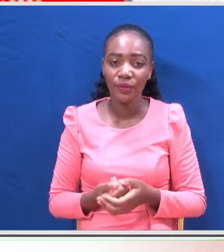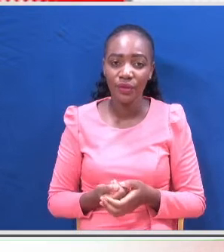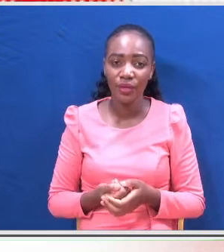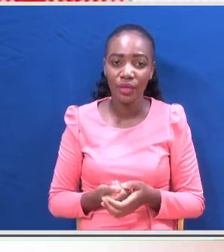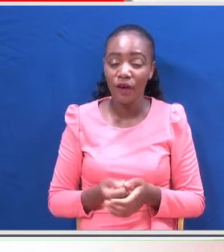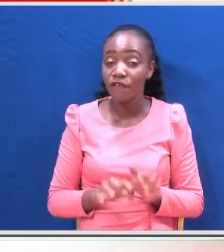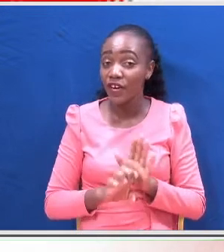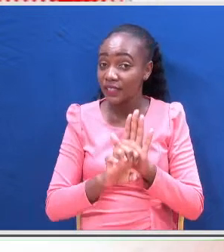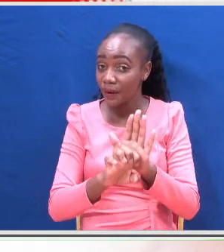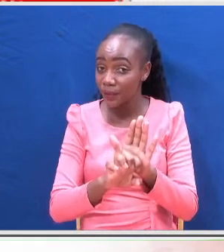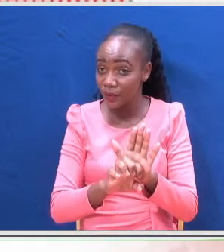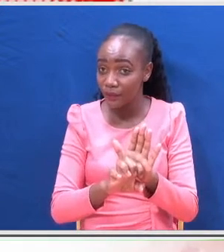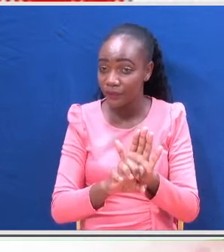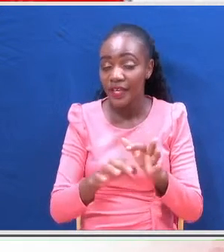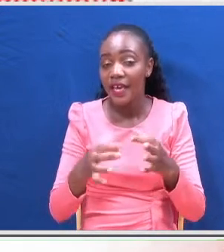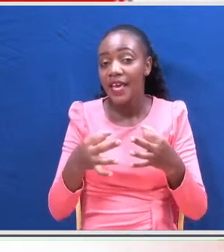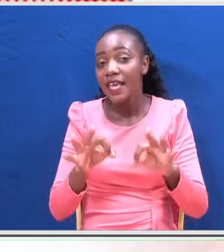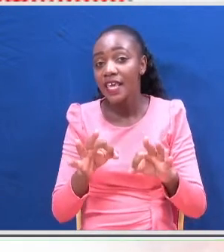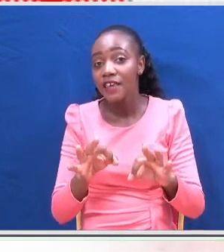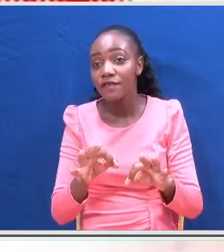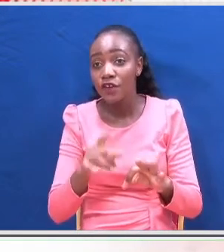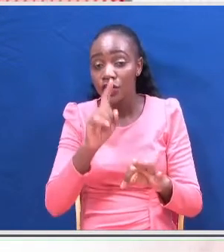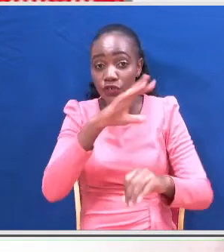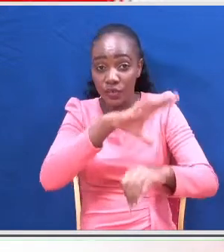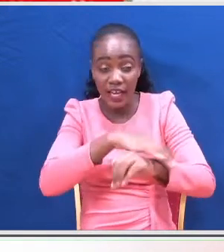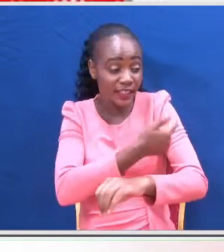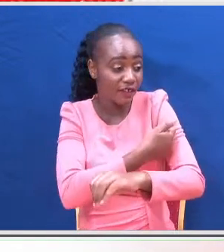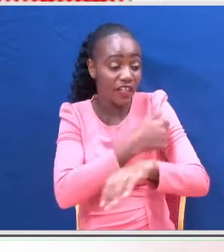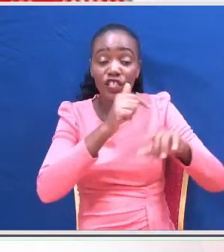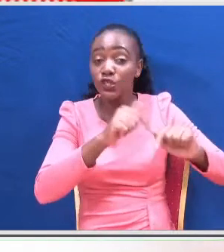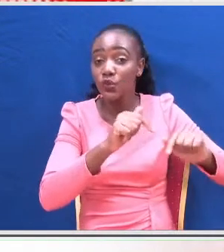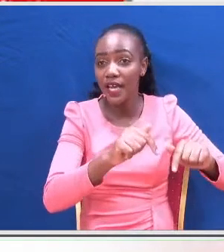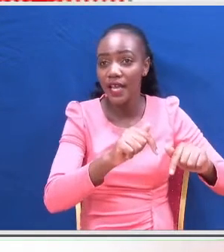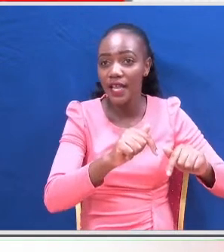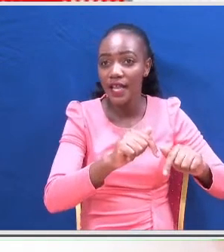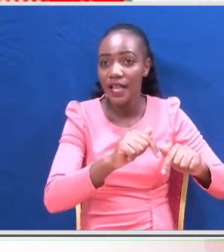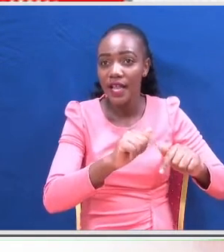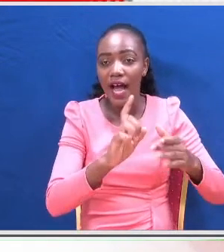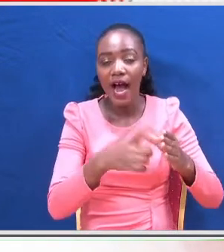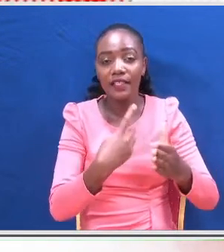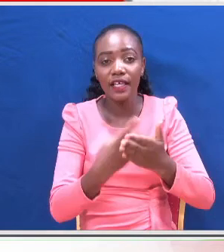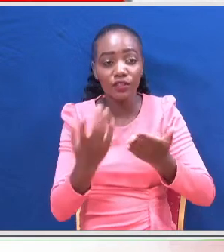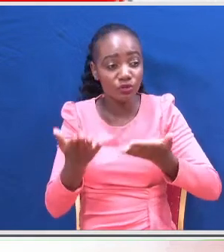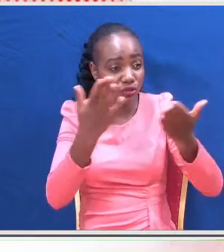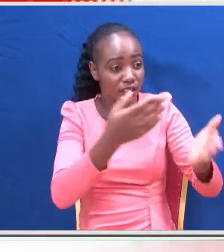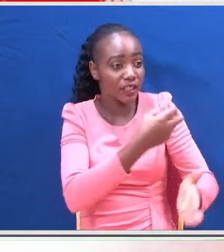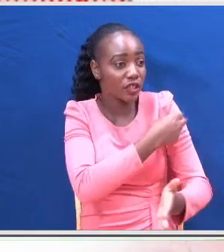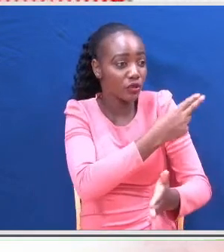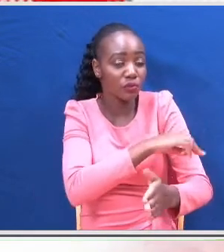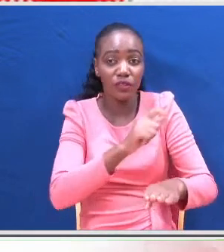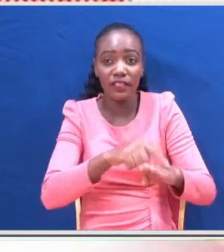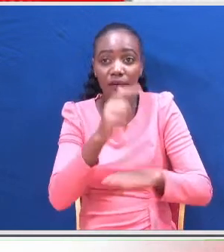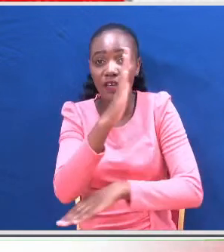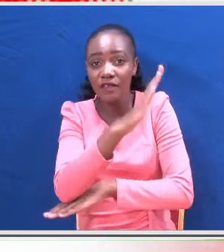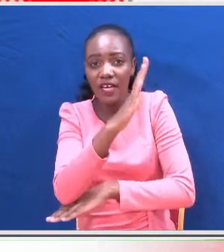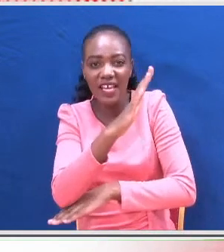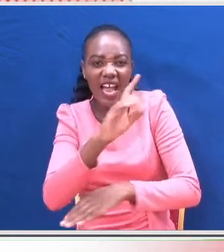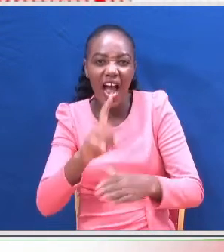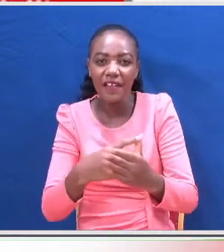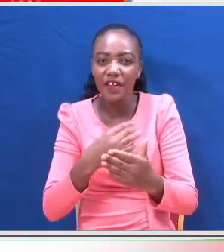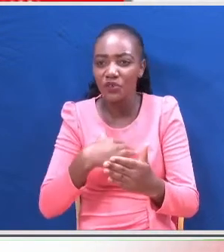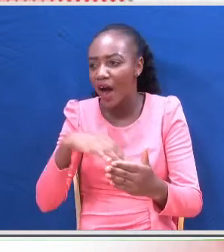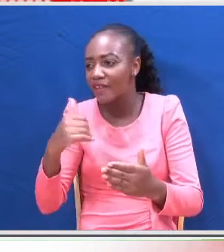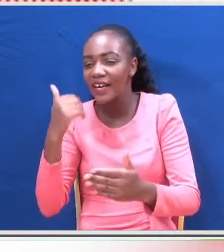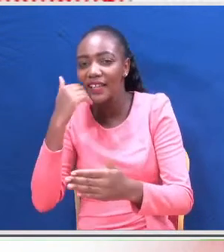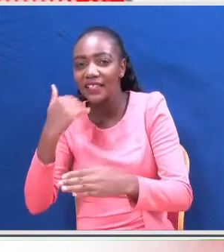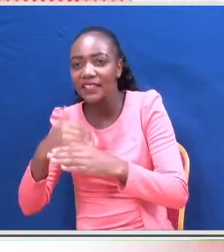For example, if you get the vaccine today and you get bitten by a mosquito in the evening and suffer fever and malaria the following